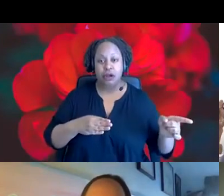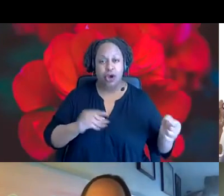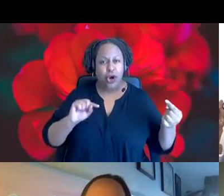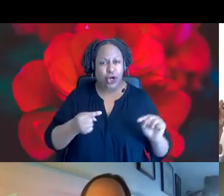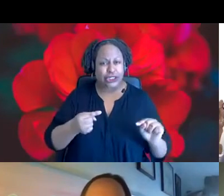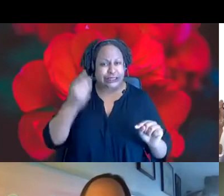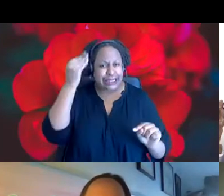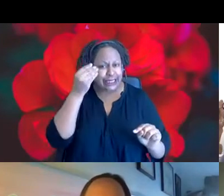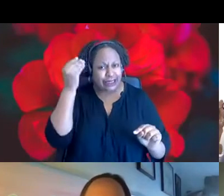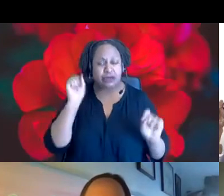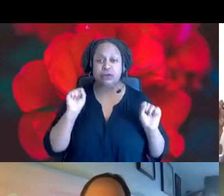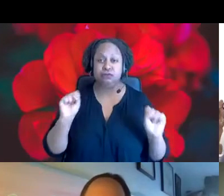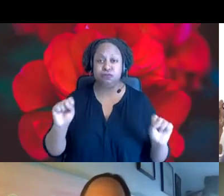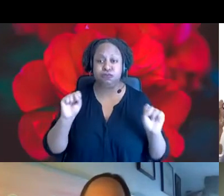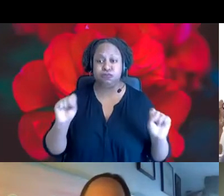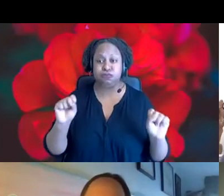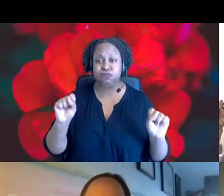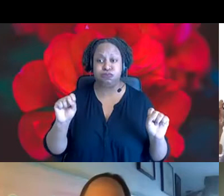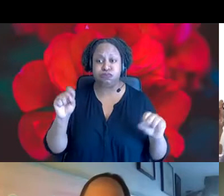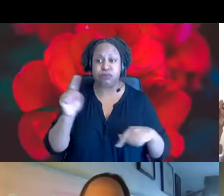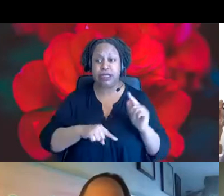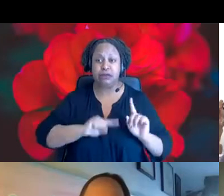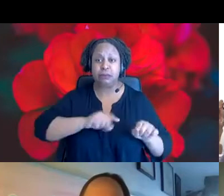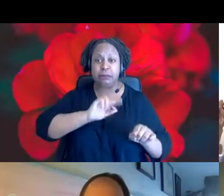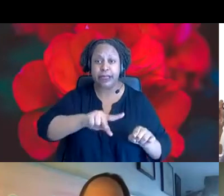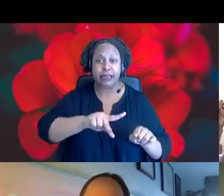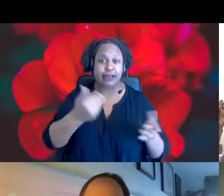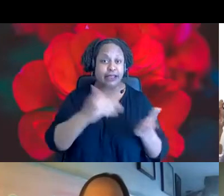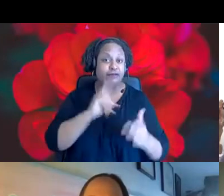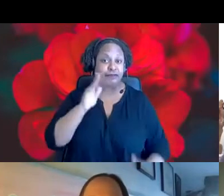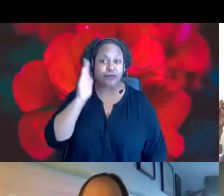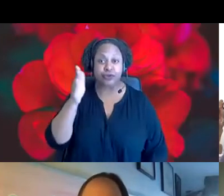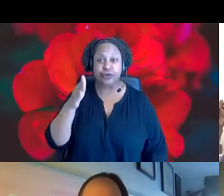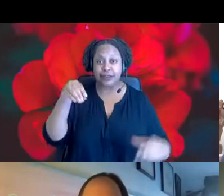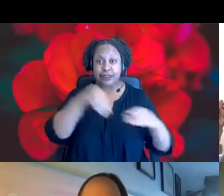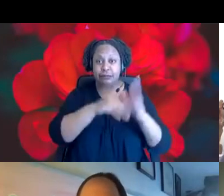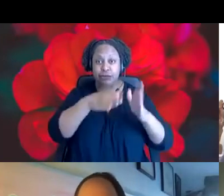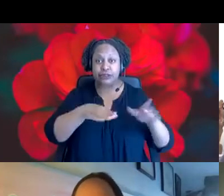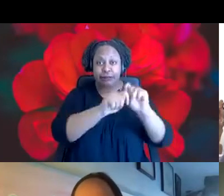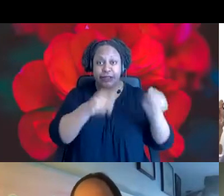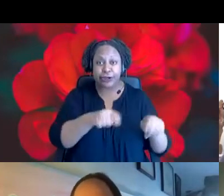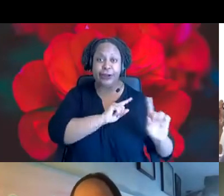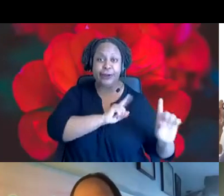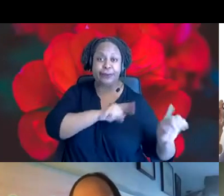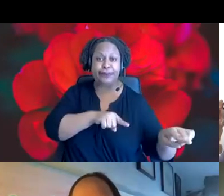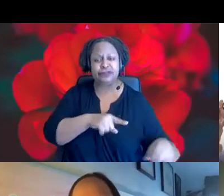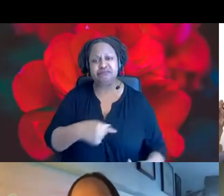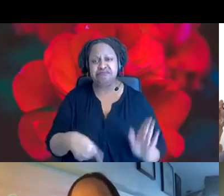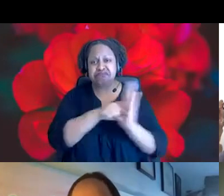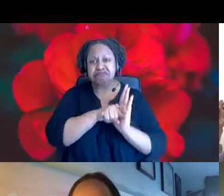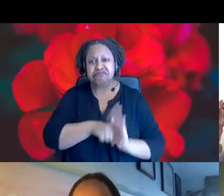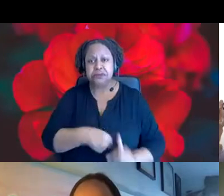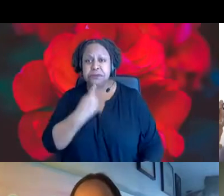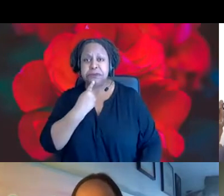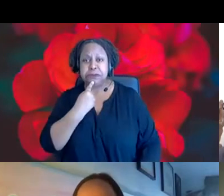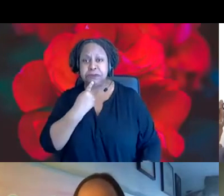that, you know, I can't do that for the foreseeable future. It sounds kind of dire, but,